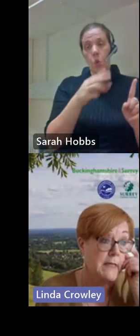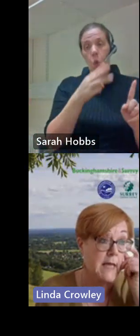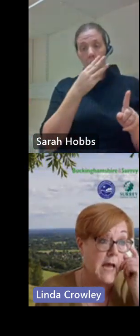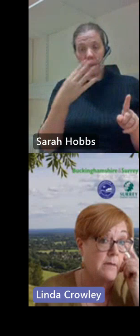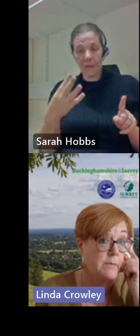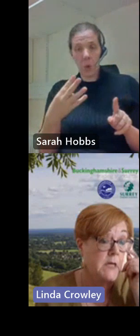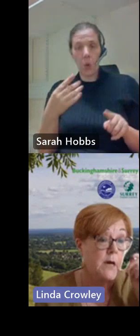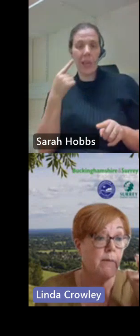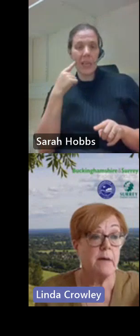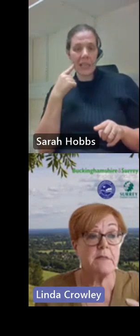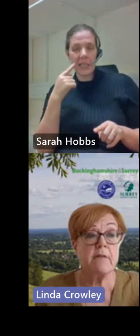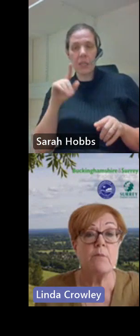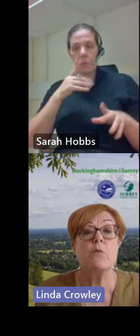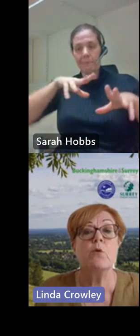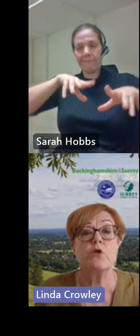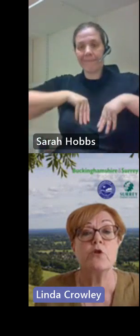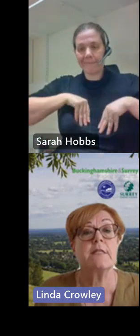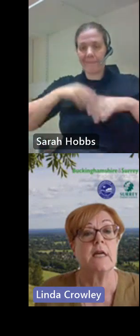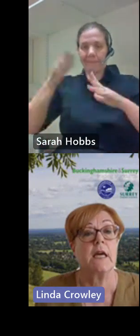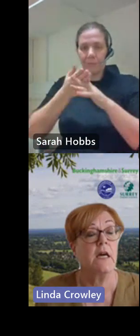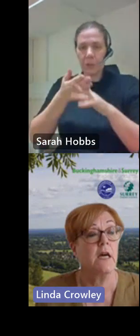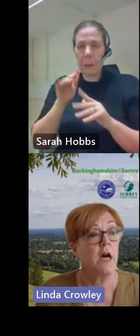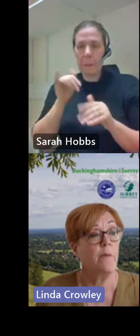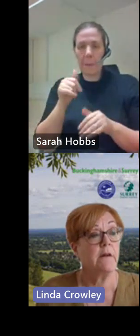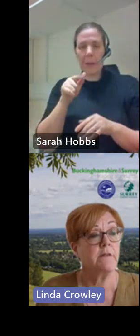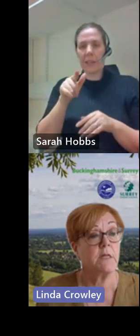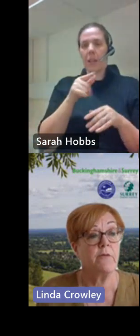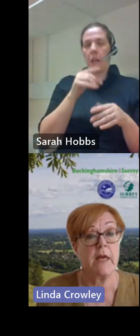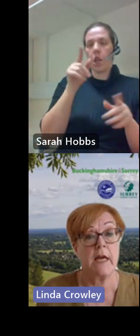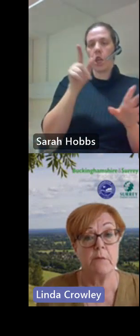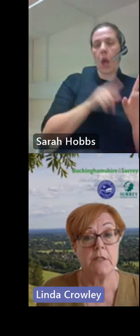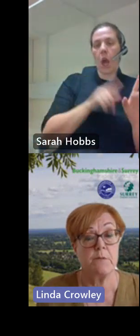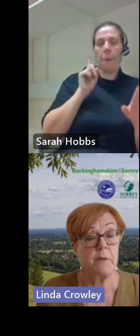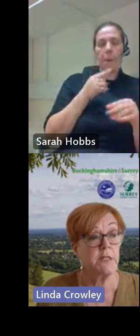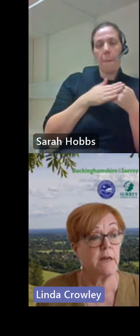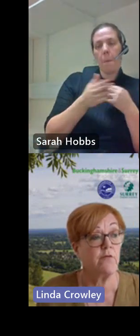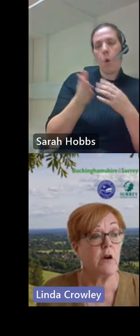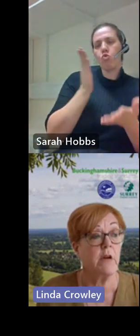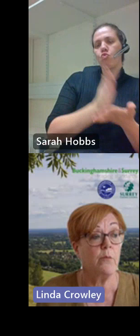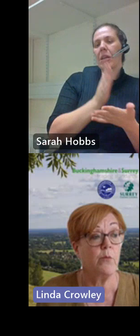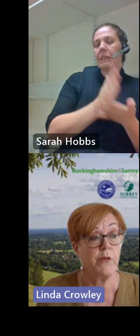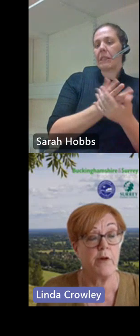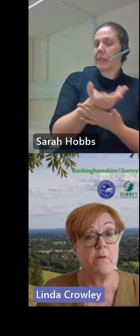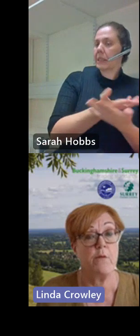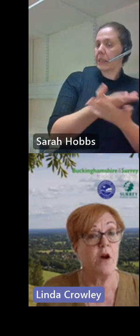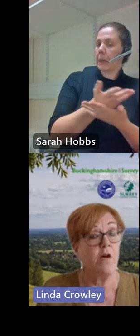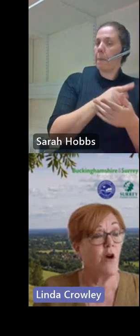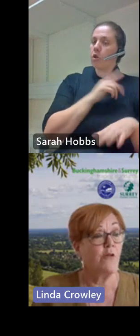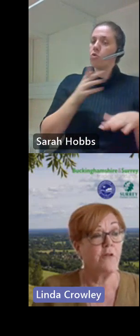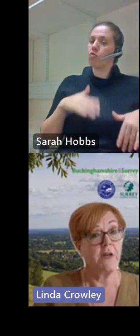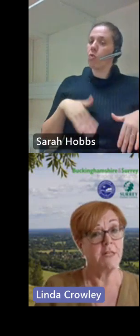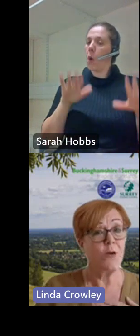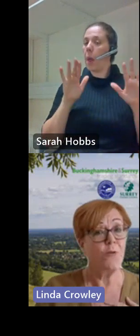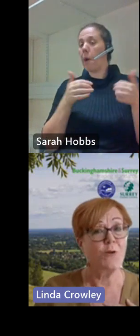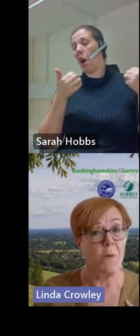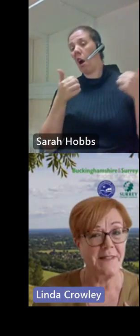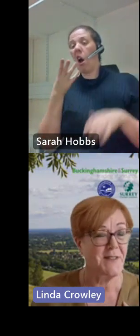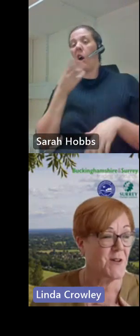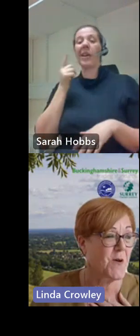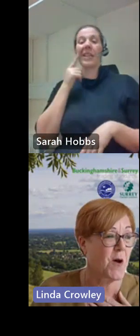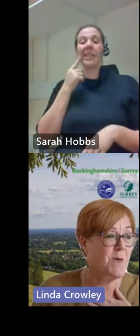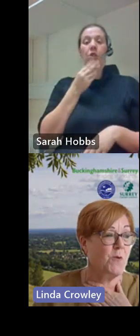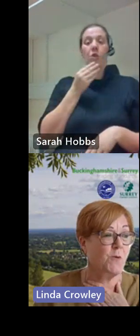susceptible to being scammed. Perhaps they're a bit more trusting about some of the elements because they've grown up with them, rather than us